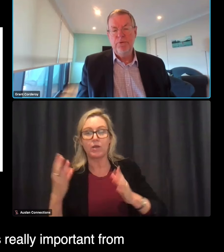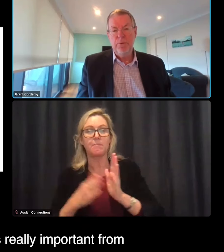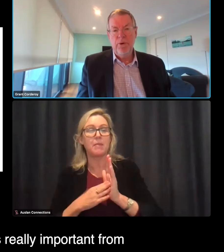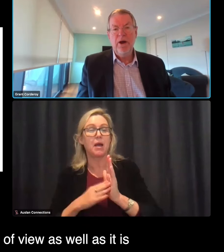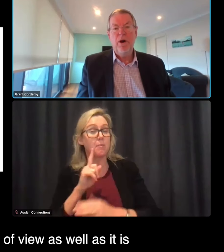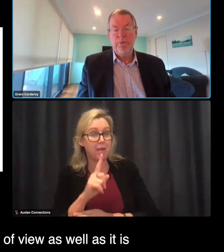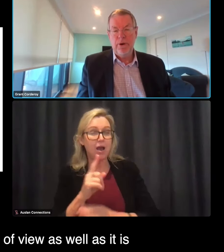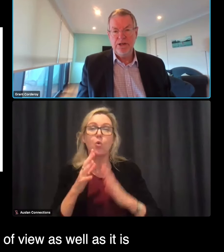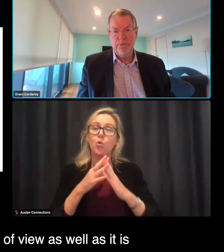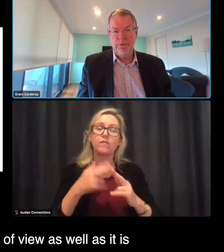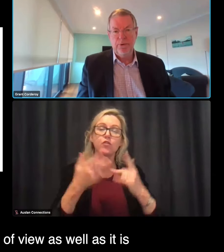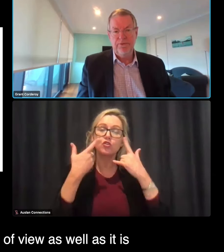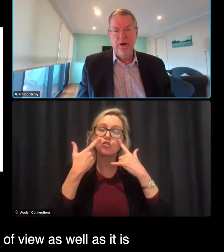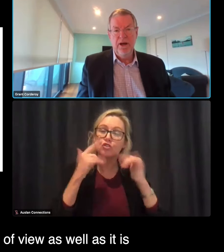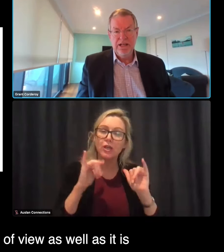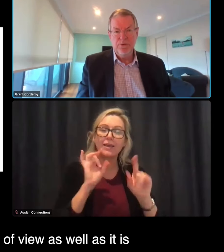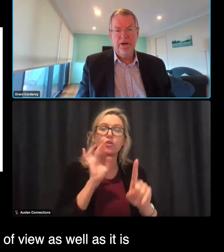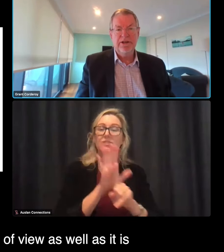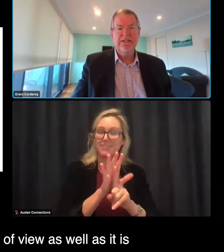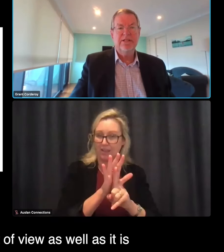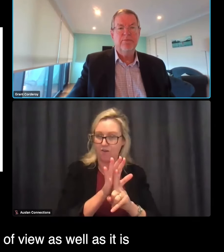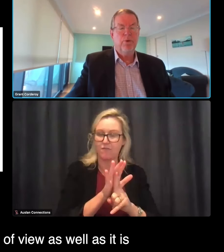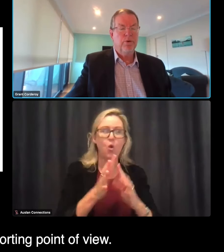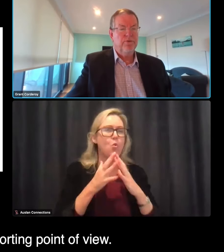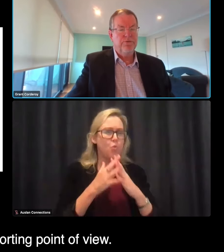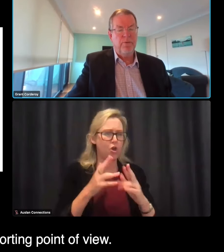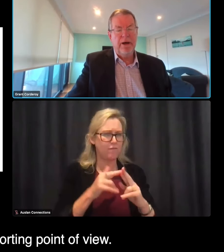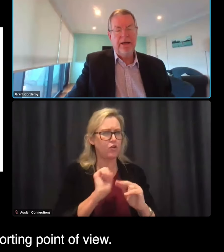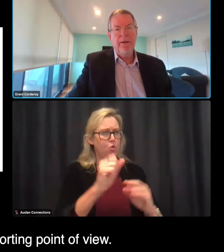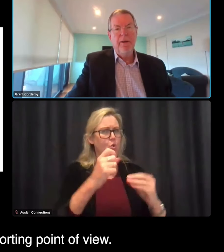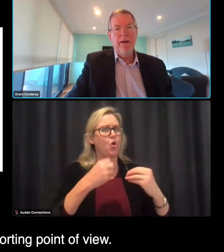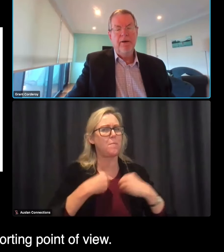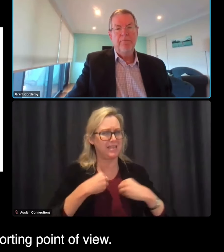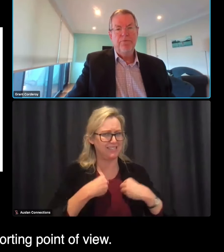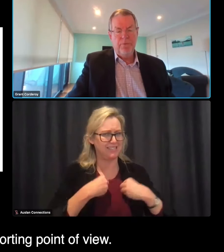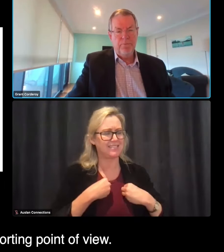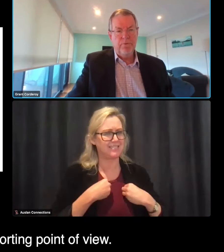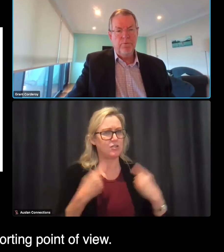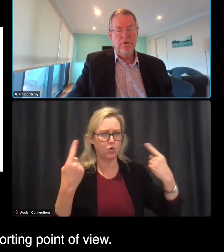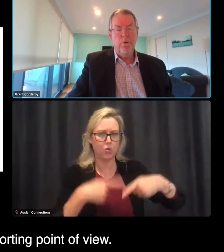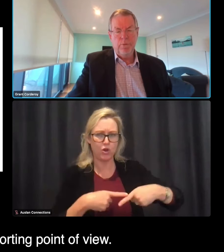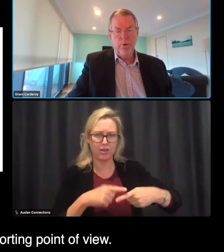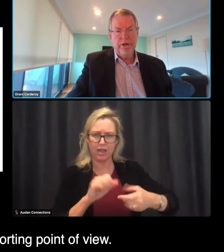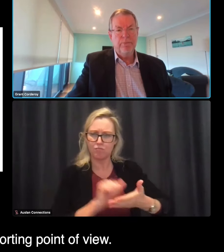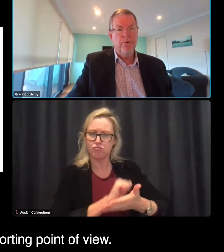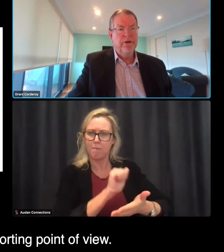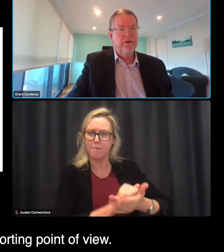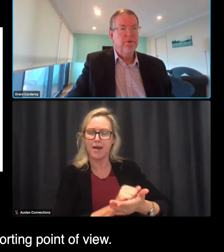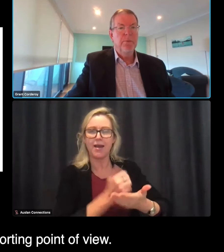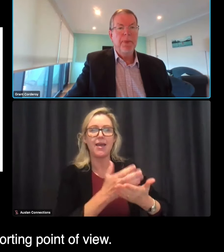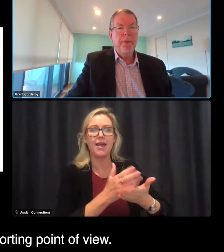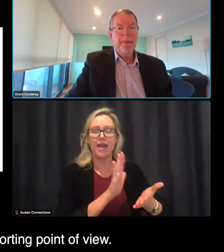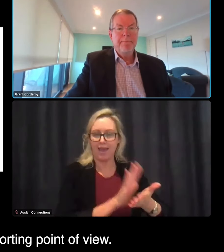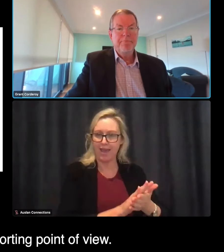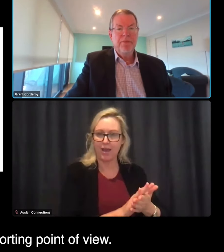is really important from your own operational point of view, as well as it is important from a from your reporting point of view.